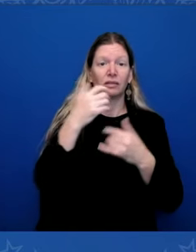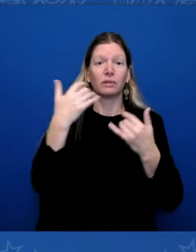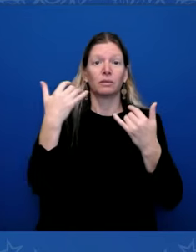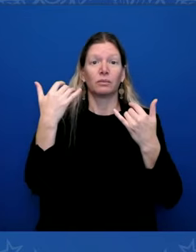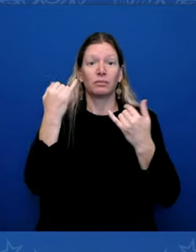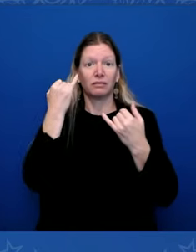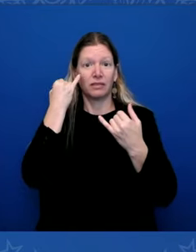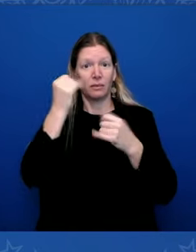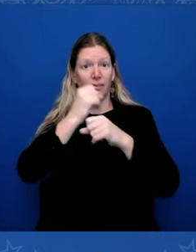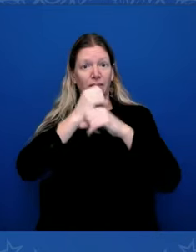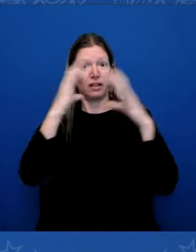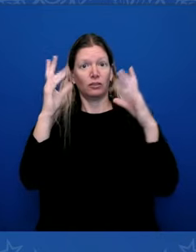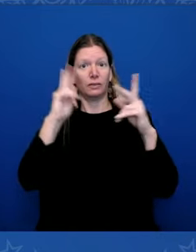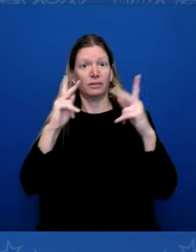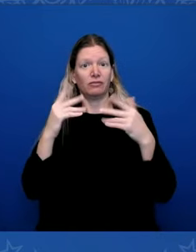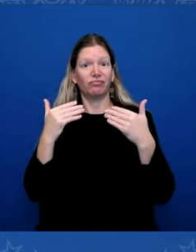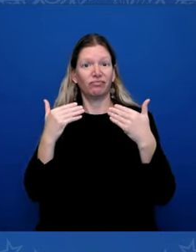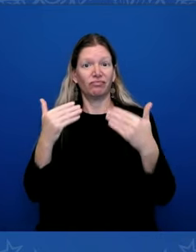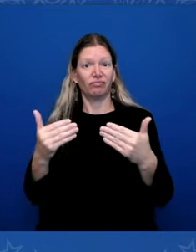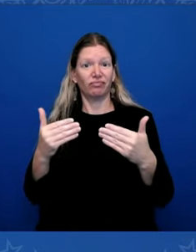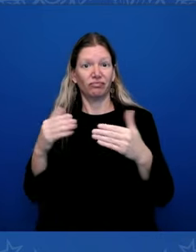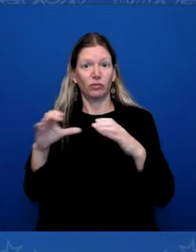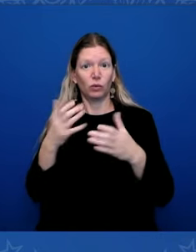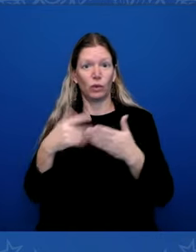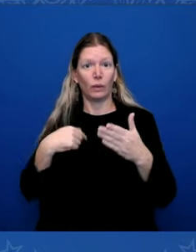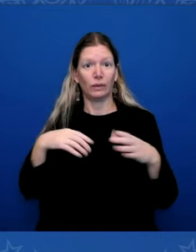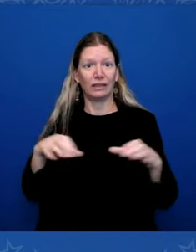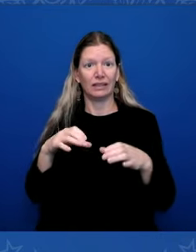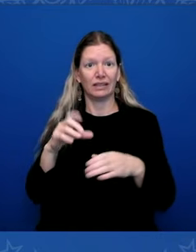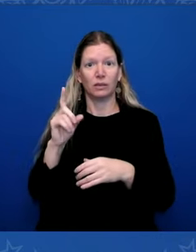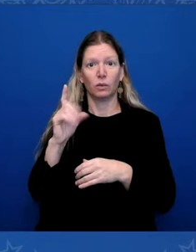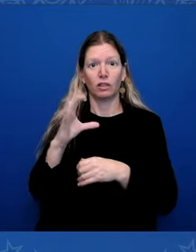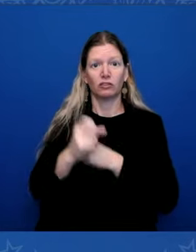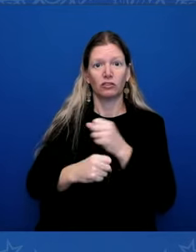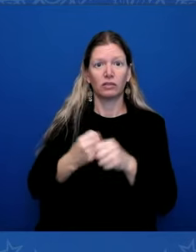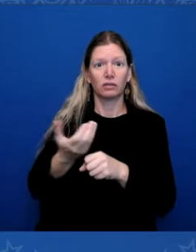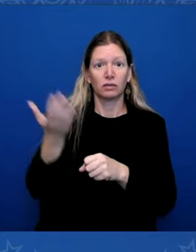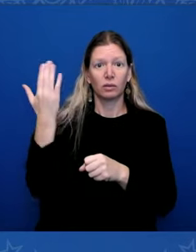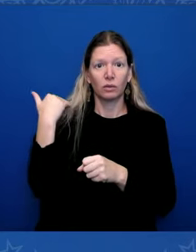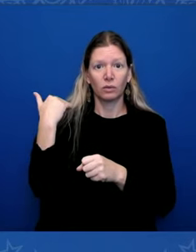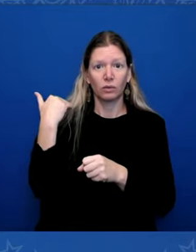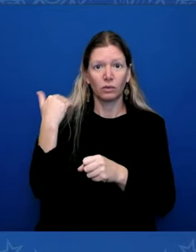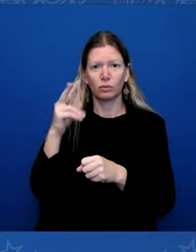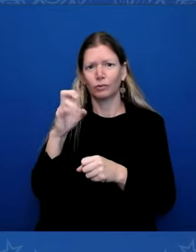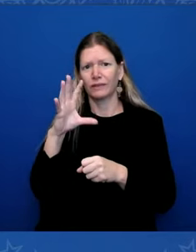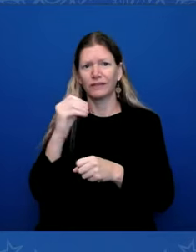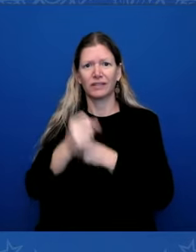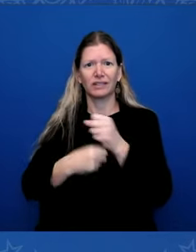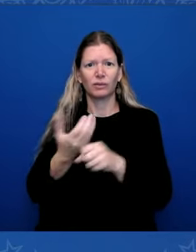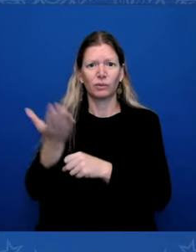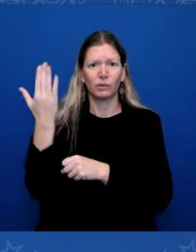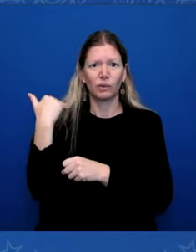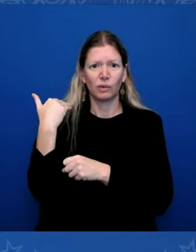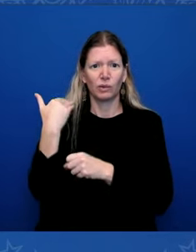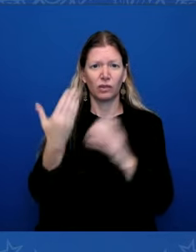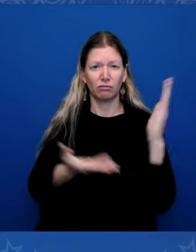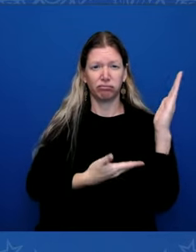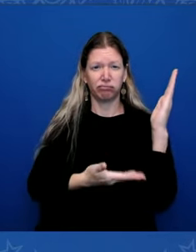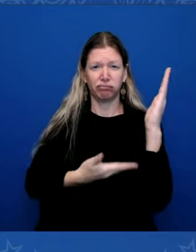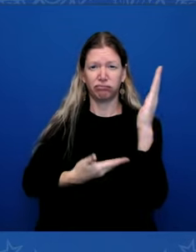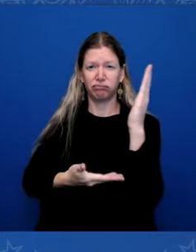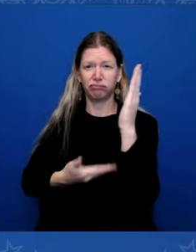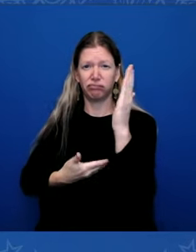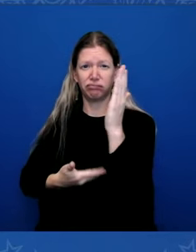250 years ago and cut down the forest and start farming in that area. No longer have that great carbon